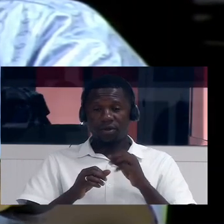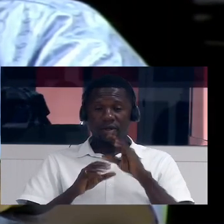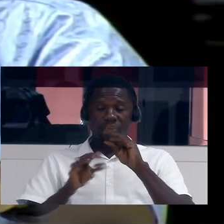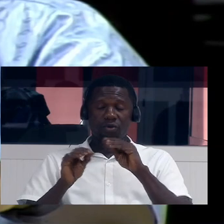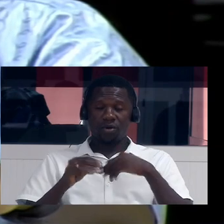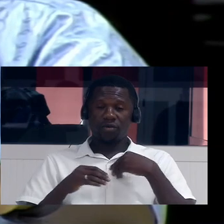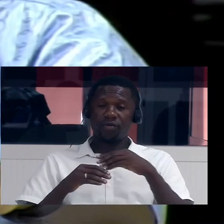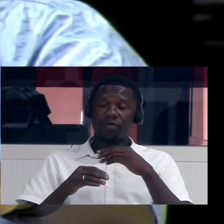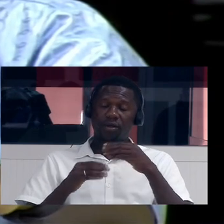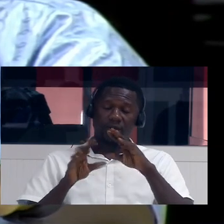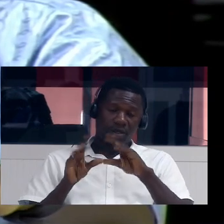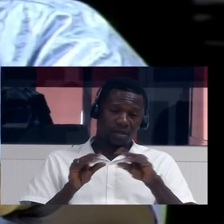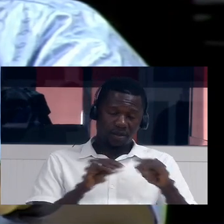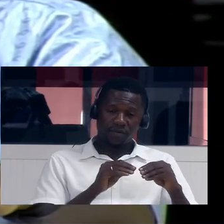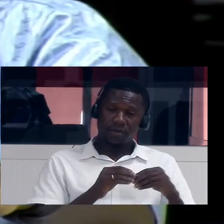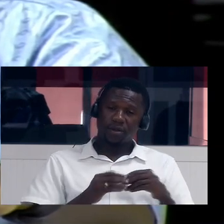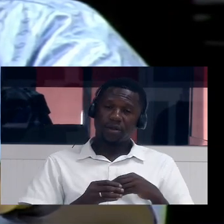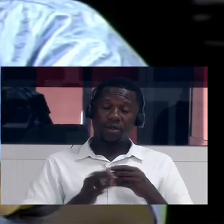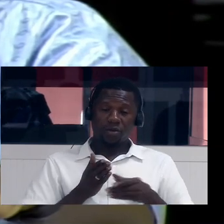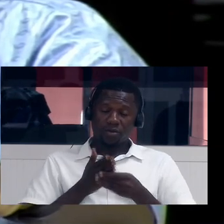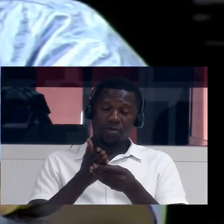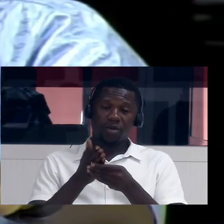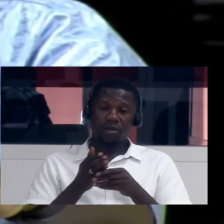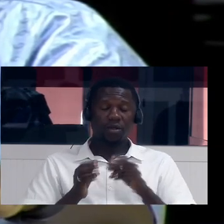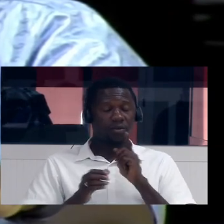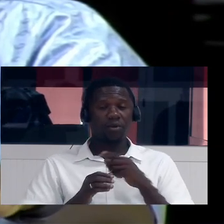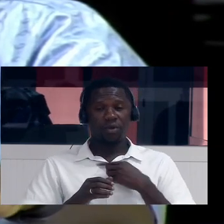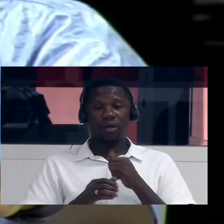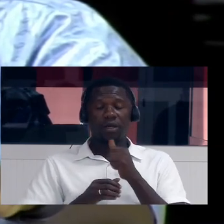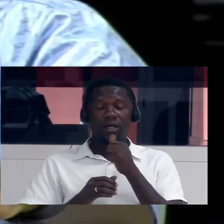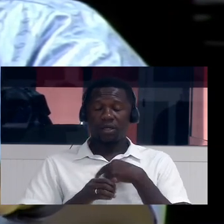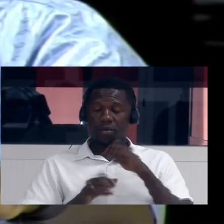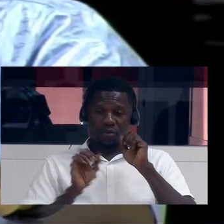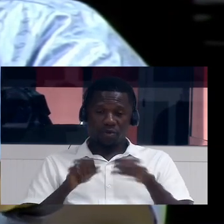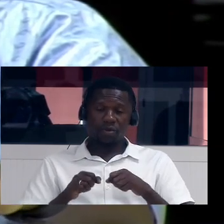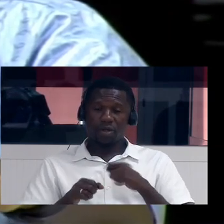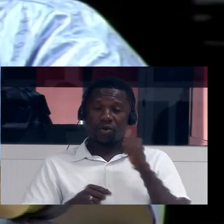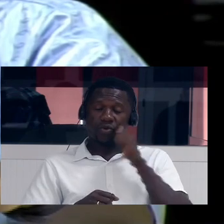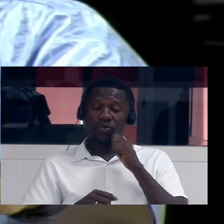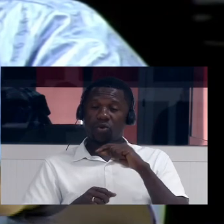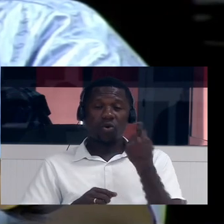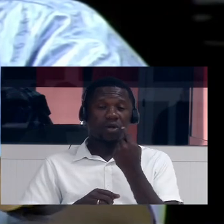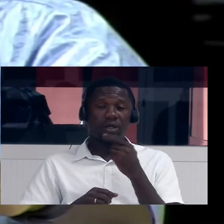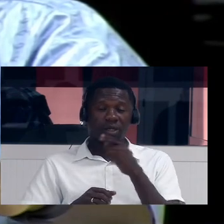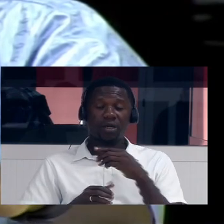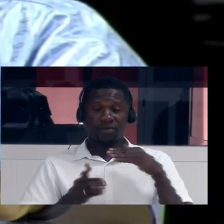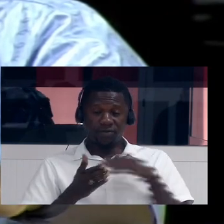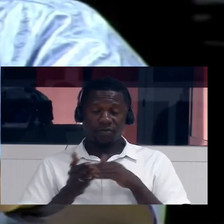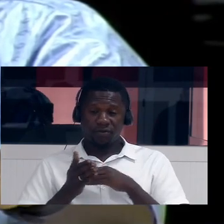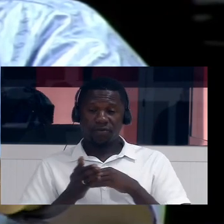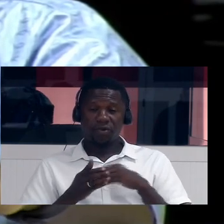duties, commanders are required to be as discreet as possible and use only that necessary force